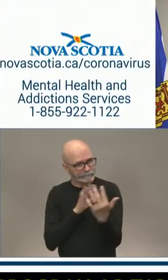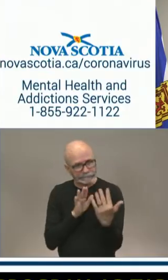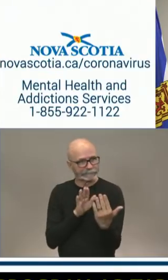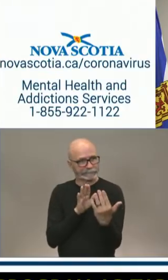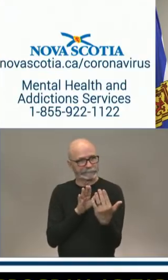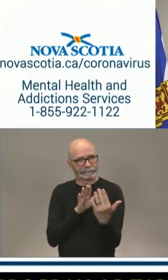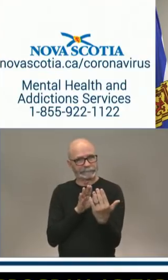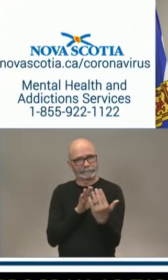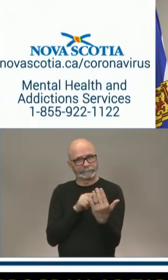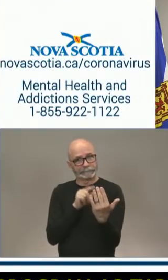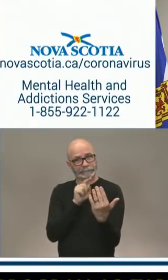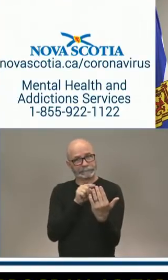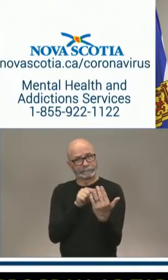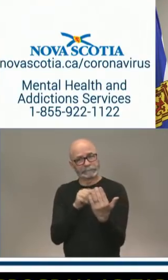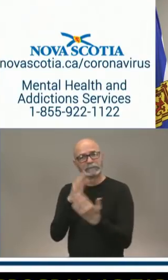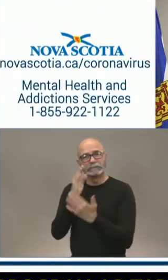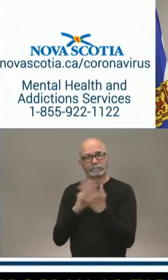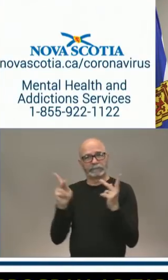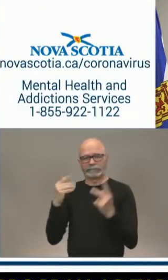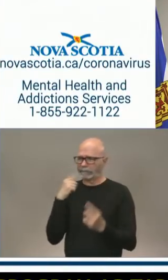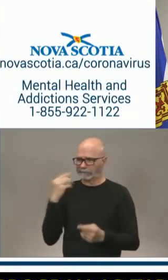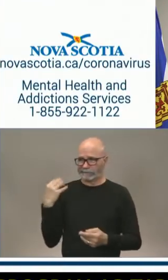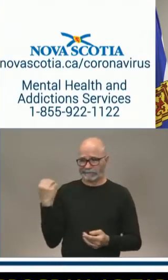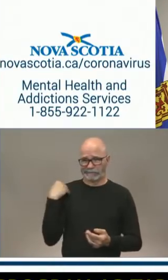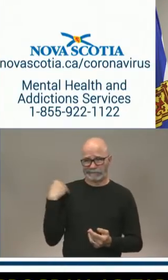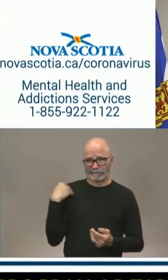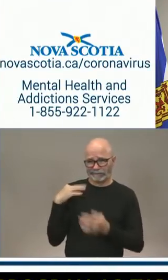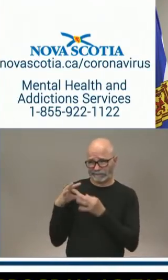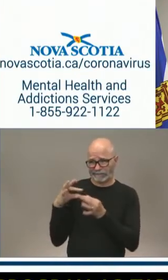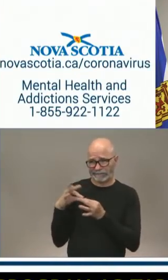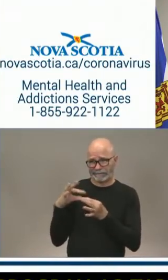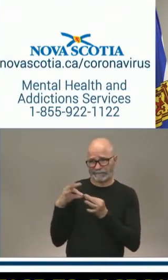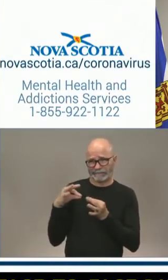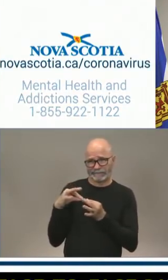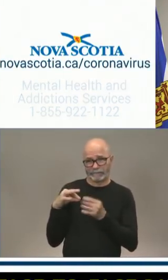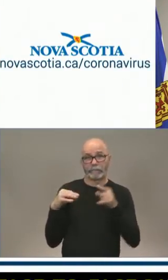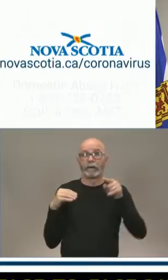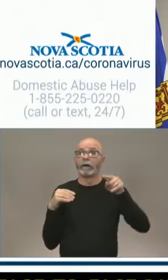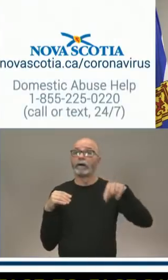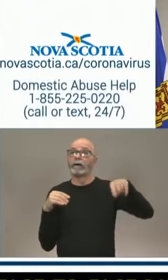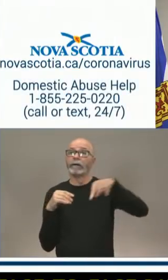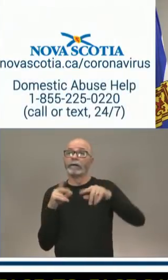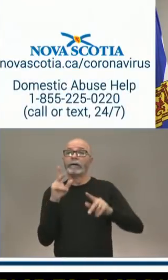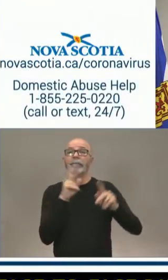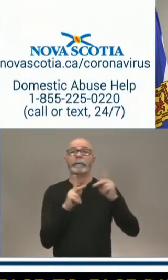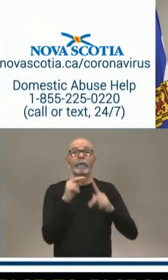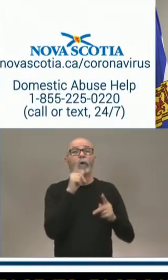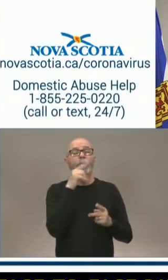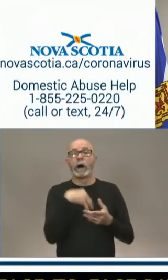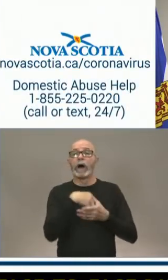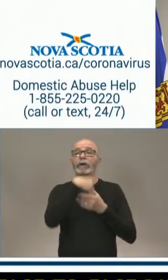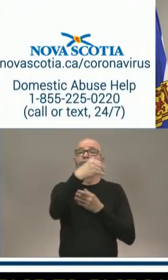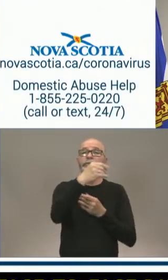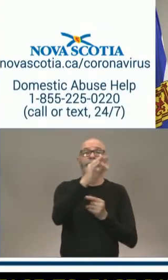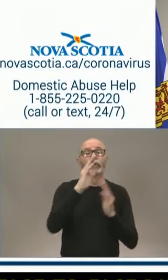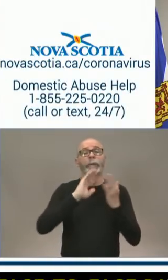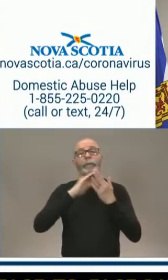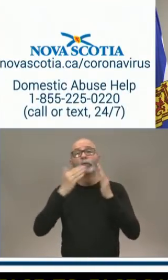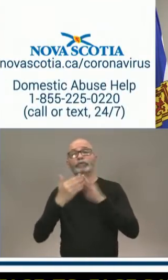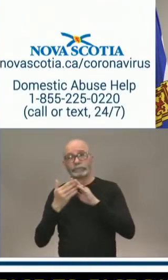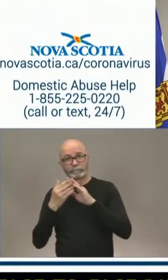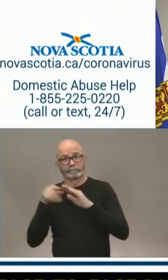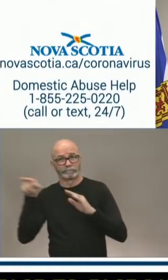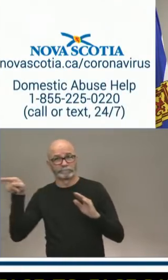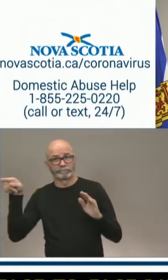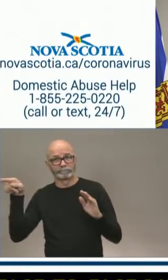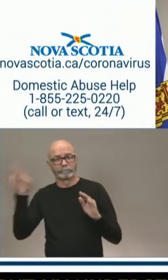people contacting me is that there are people who go out into the community, Nova Scotia Health Authority therapists, for